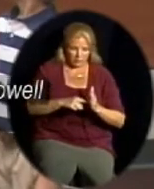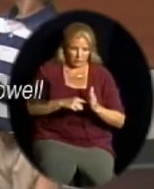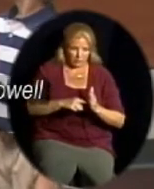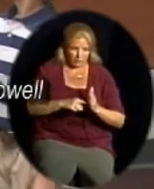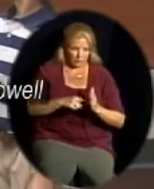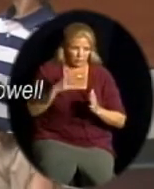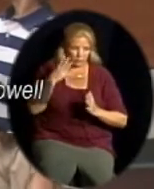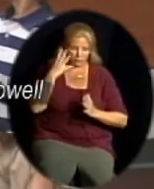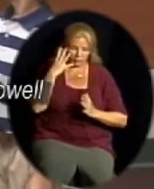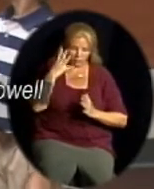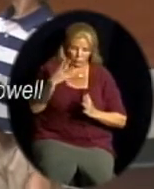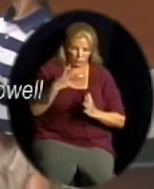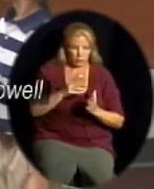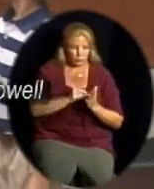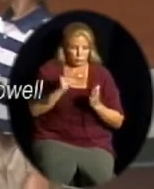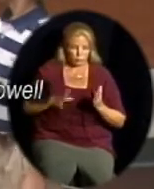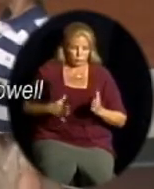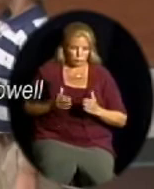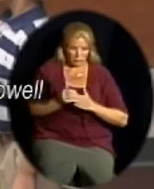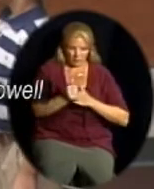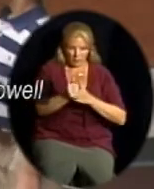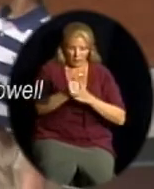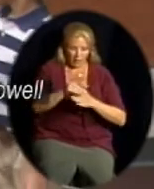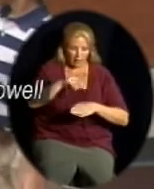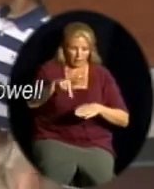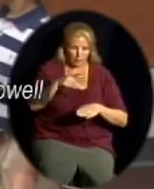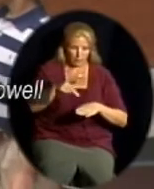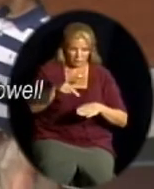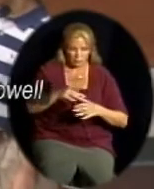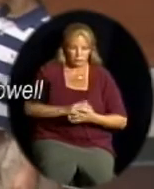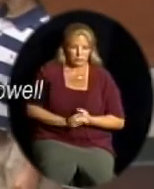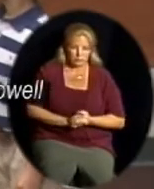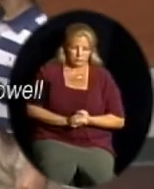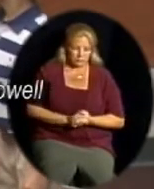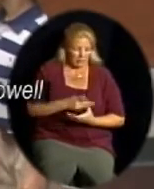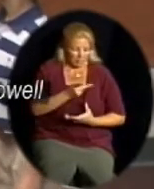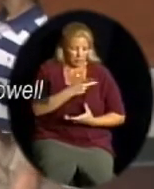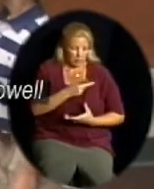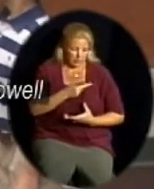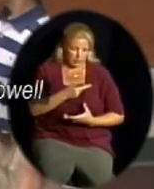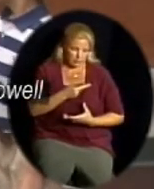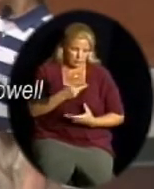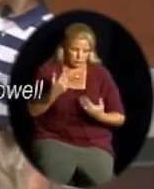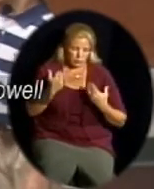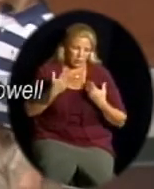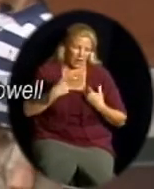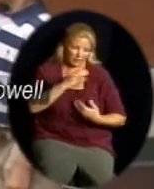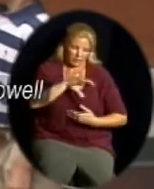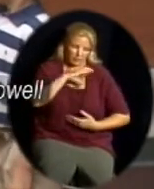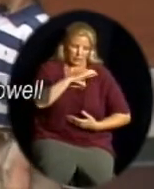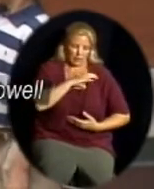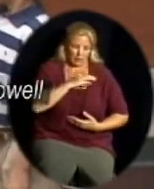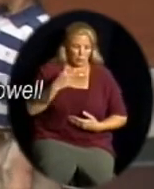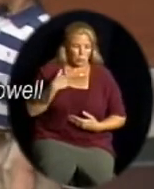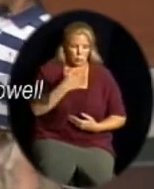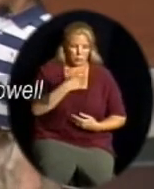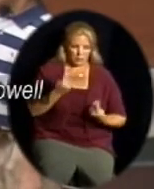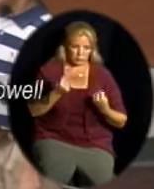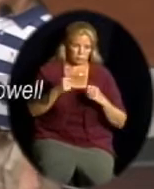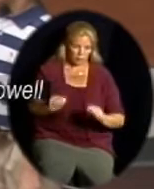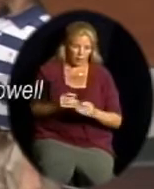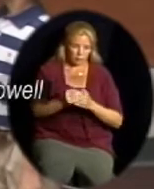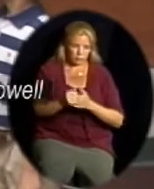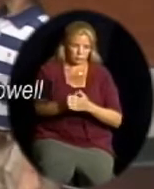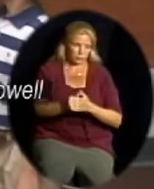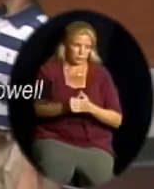And so we are very proud that they have both the character that we try to inspire in our school district as well as the academic